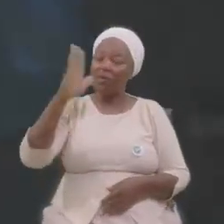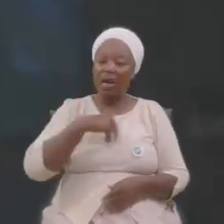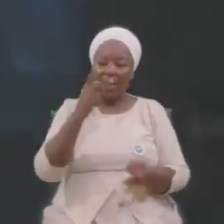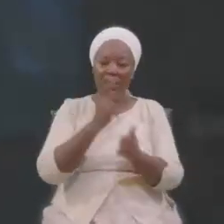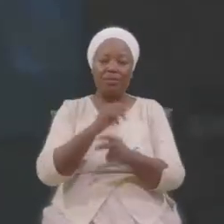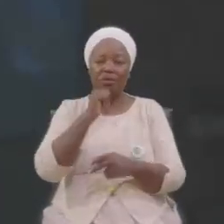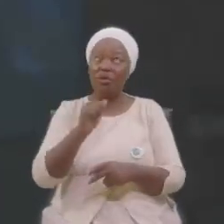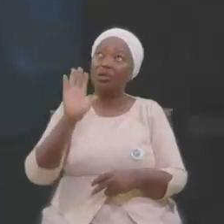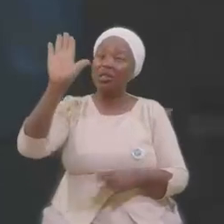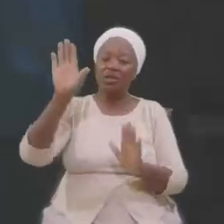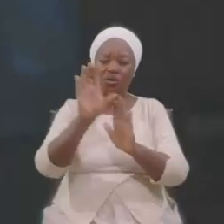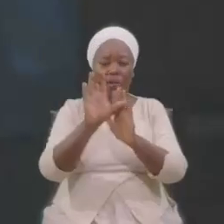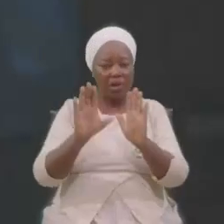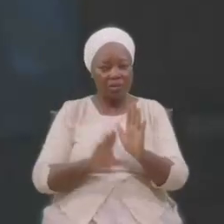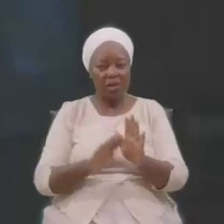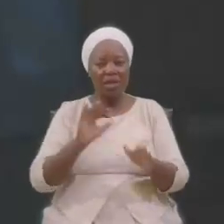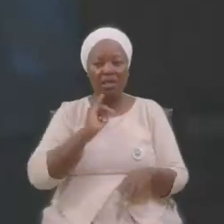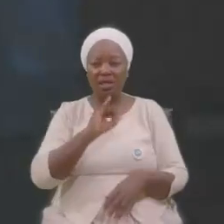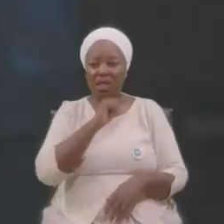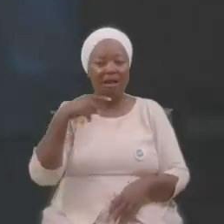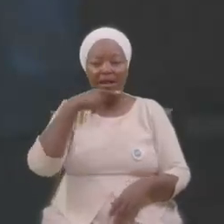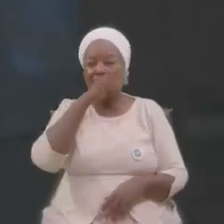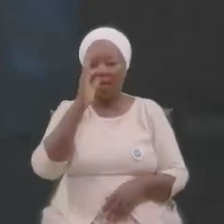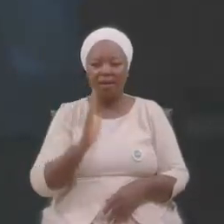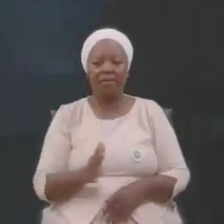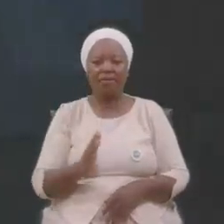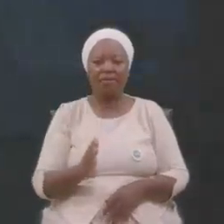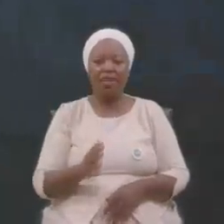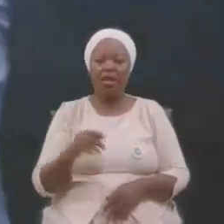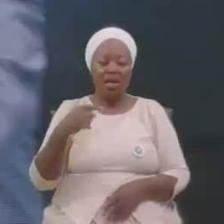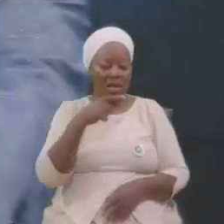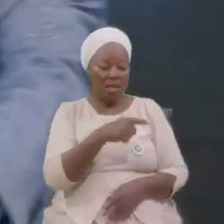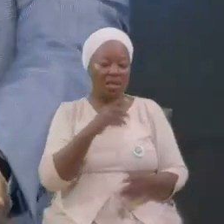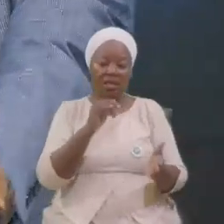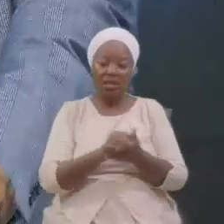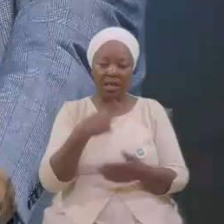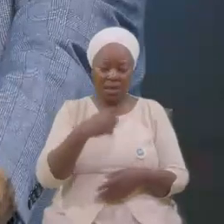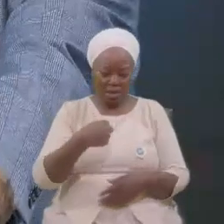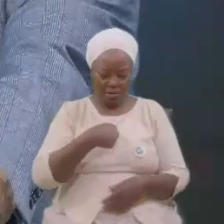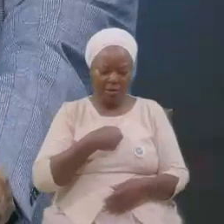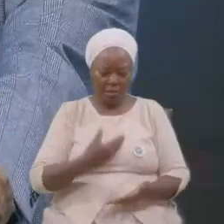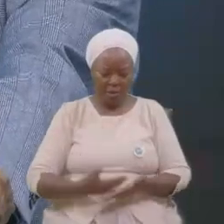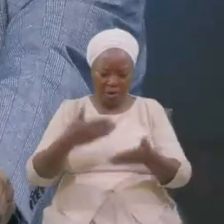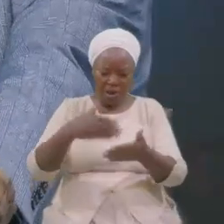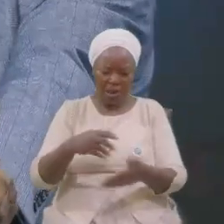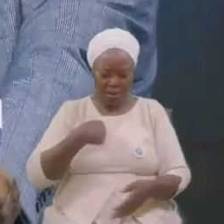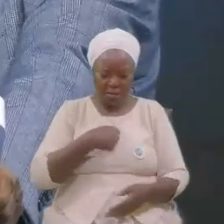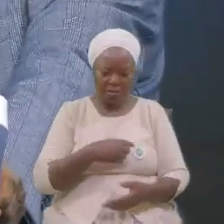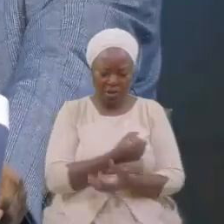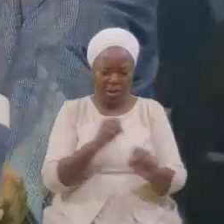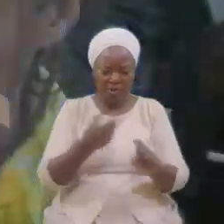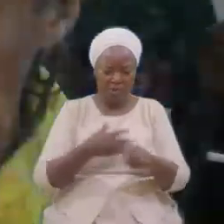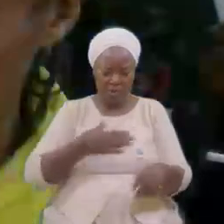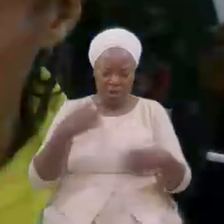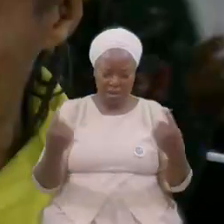his commandments is a liar. He that says, I'm born again, I'm a child of God, and